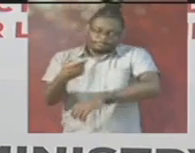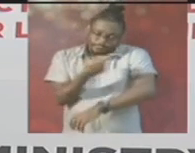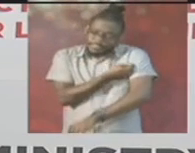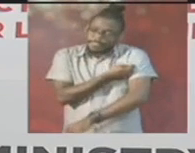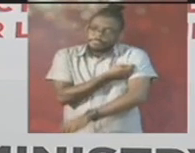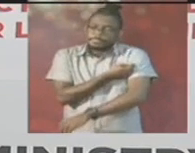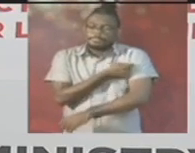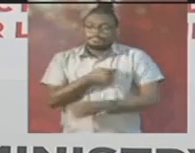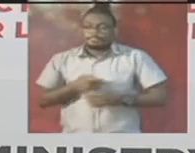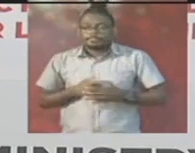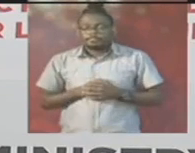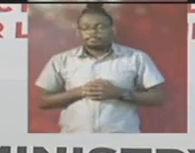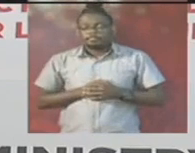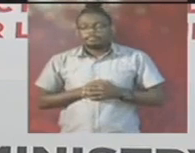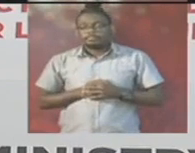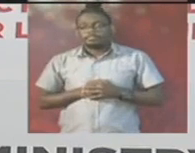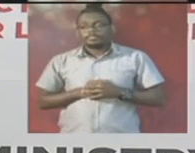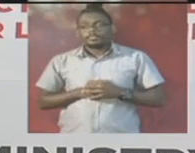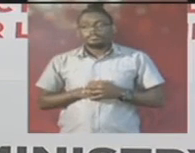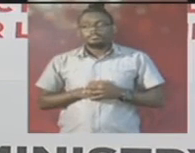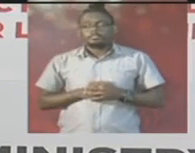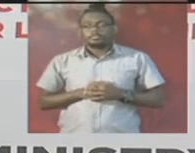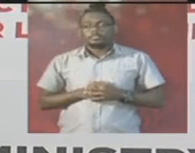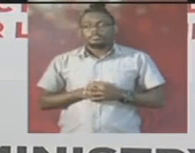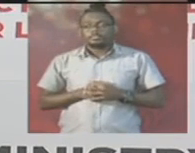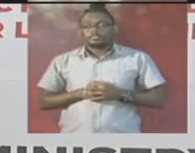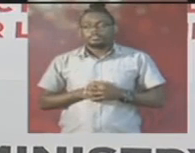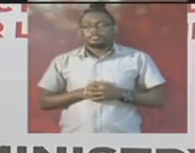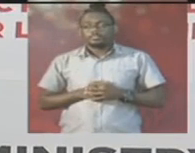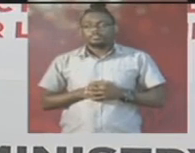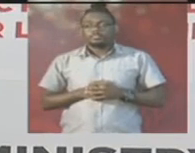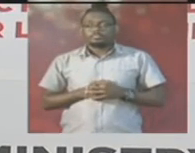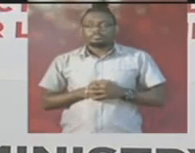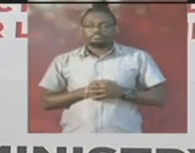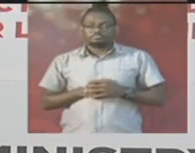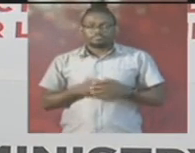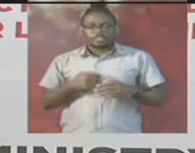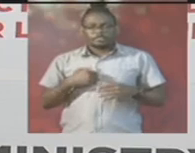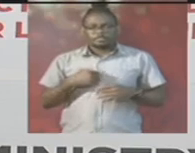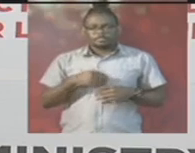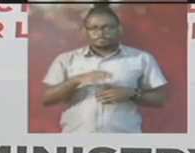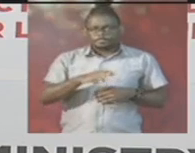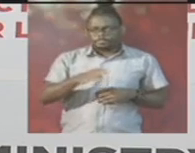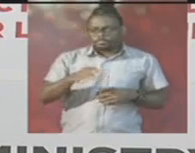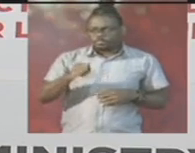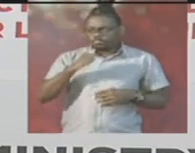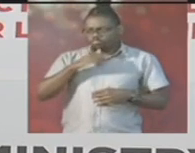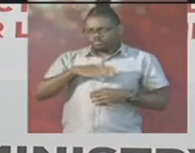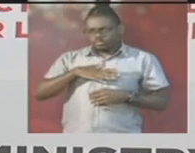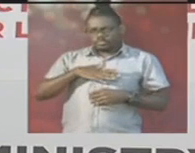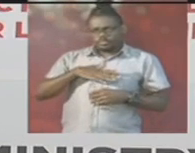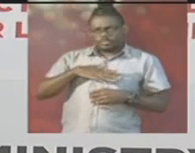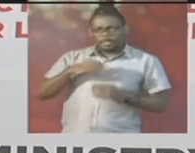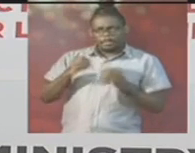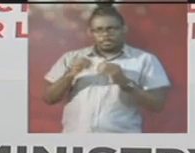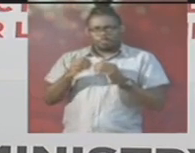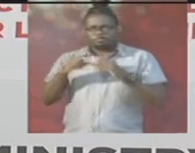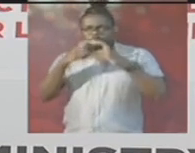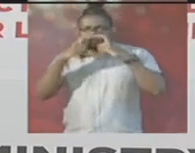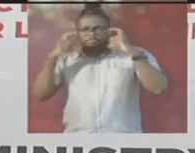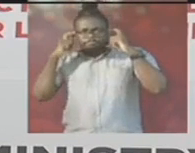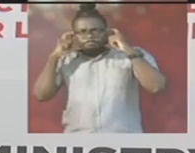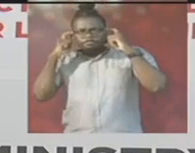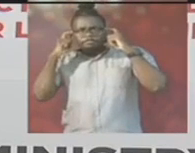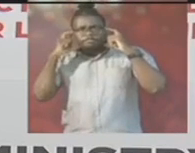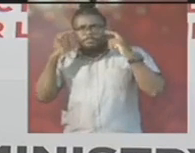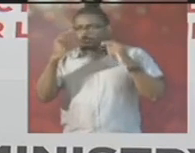You also notice that she mentioned that it is important to wear a mask over your